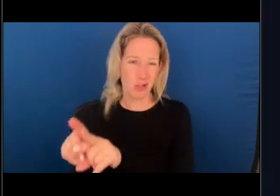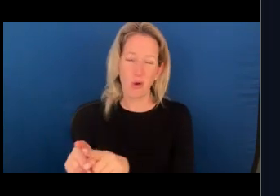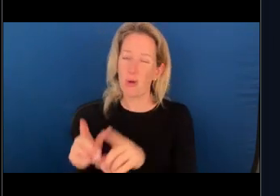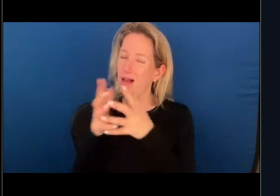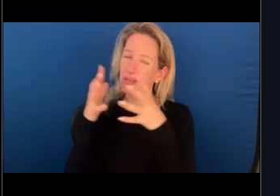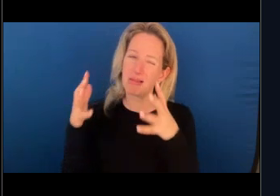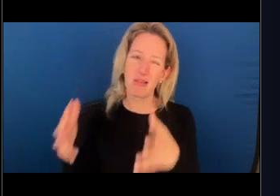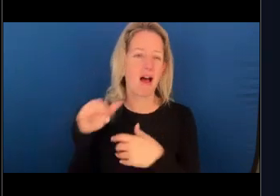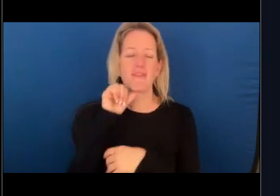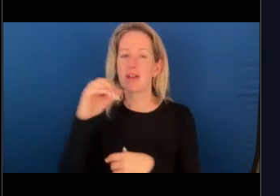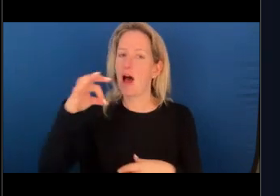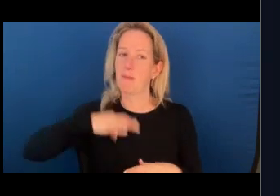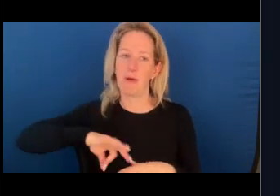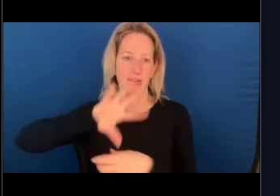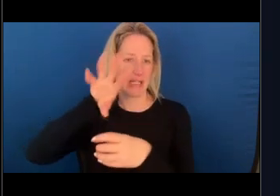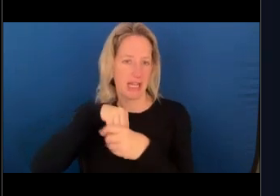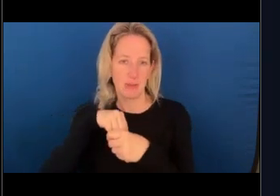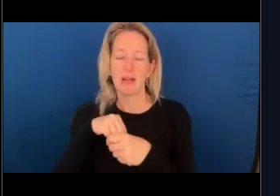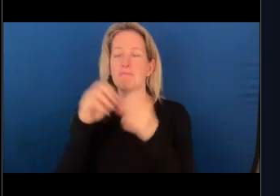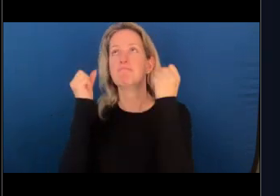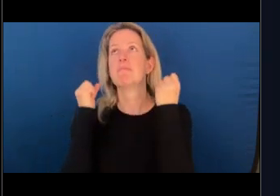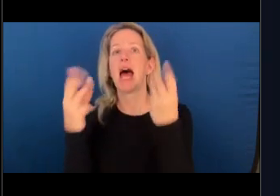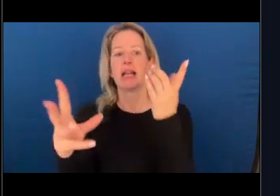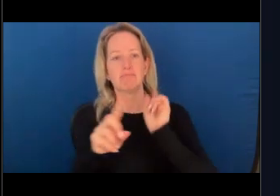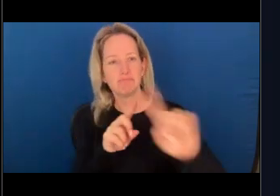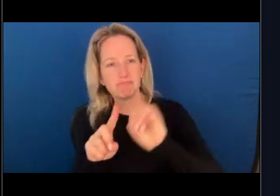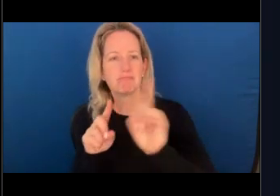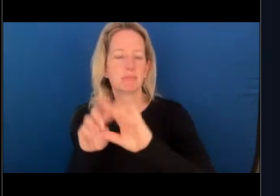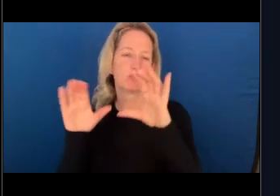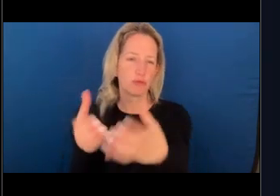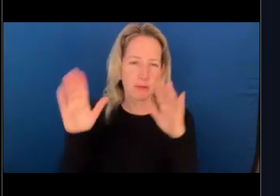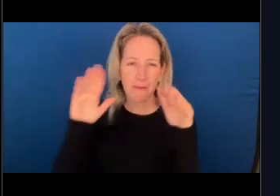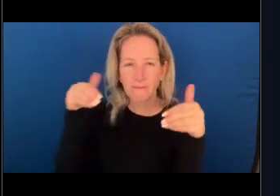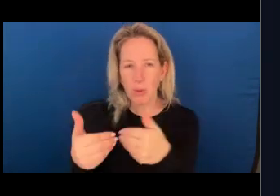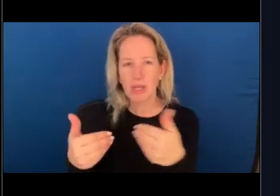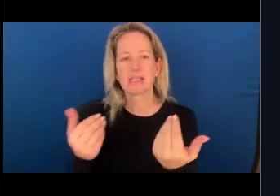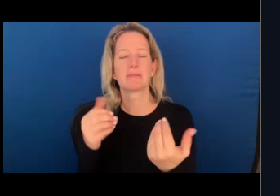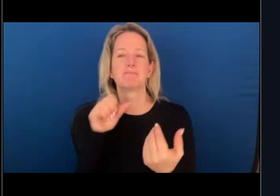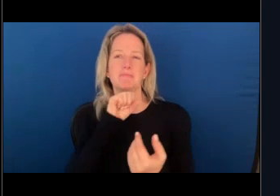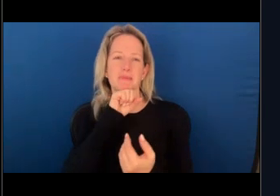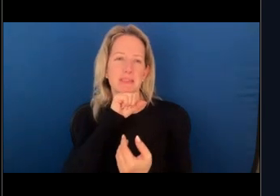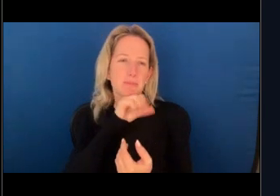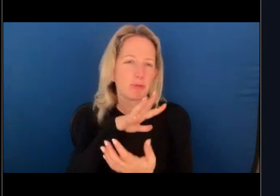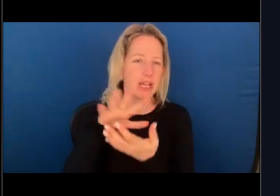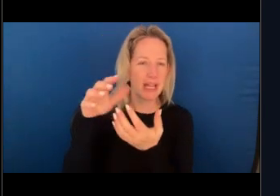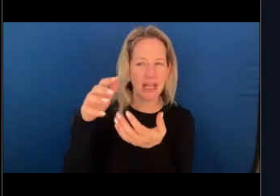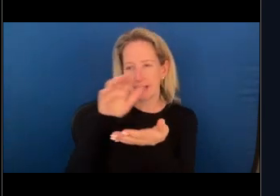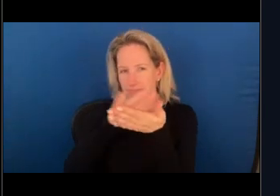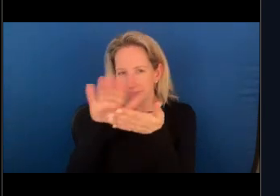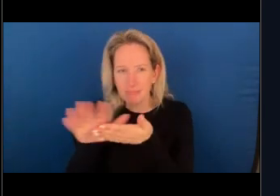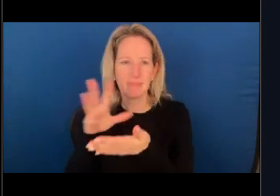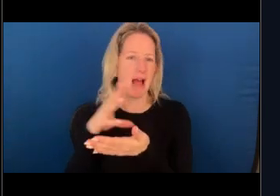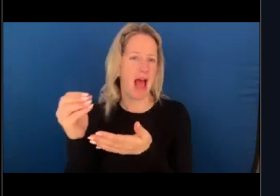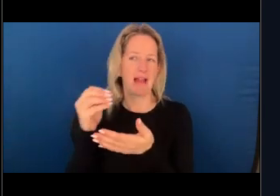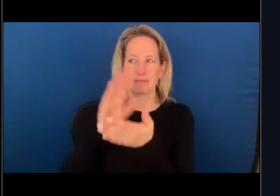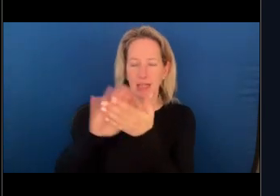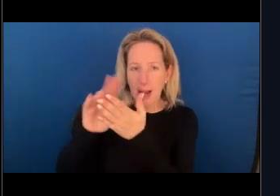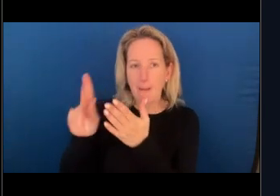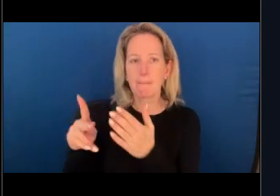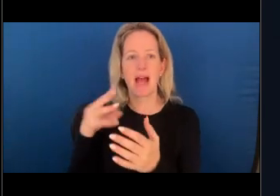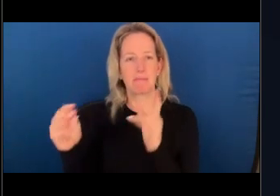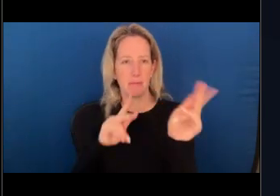have a ton of groups that are focused on debris removal, cleanups, and are really getting people engaged in the citizen science effort. We